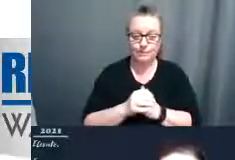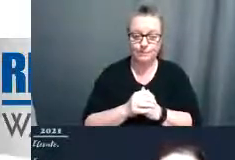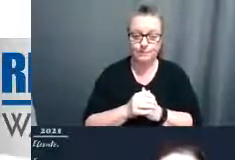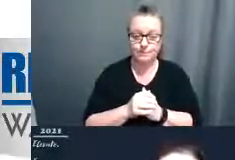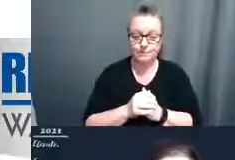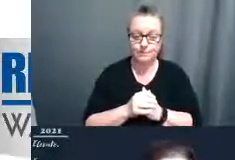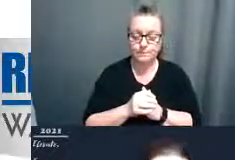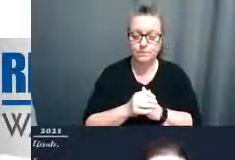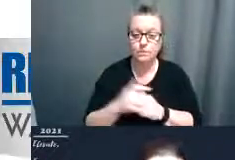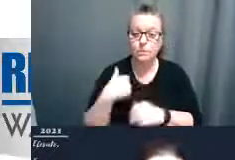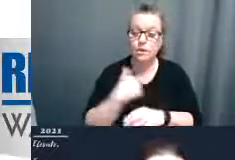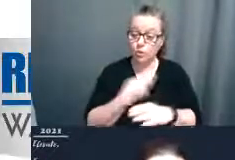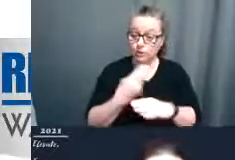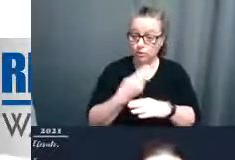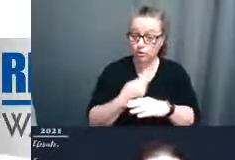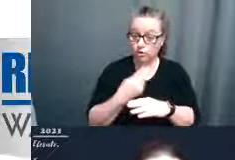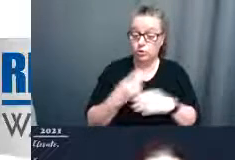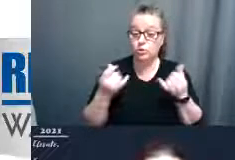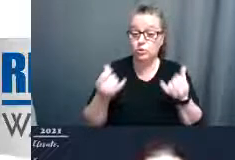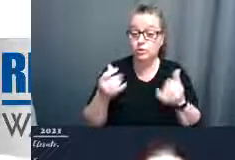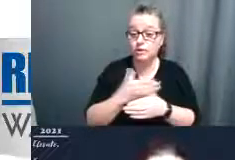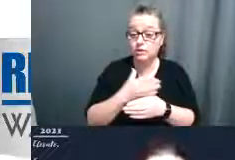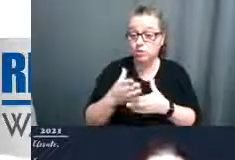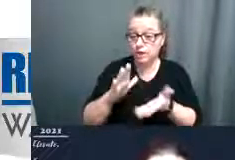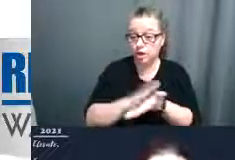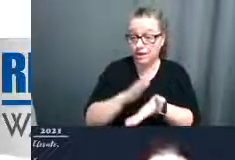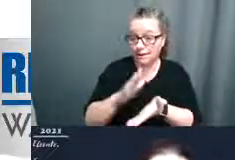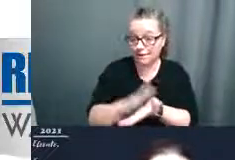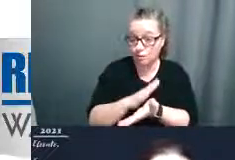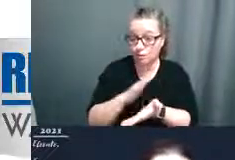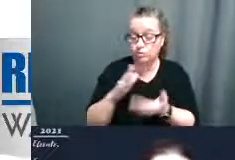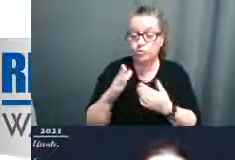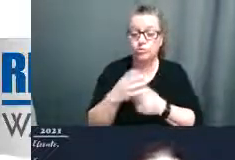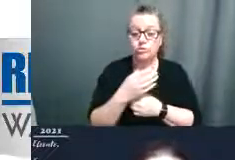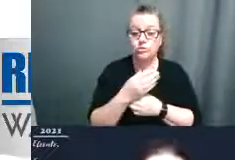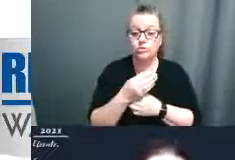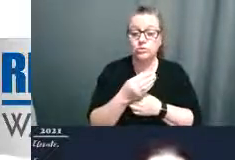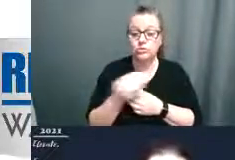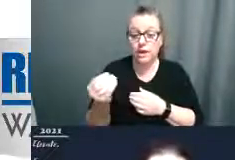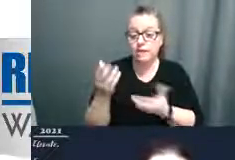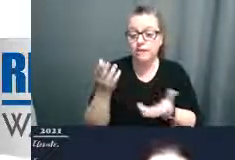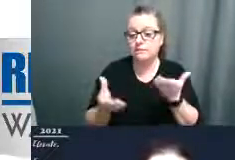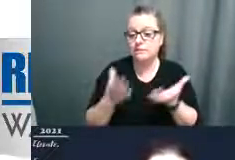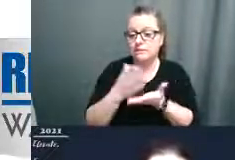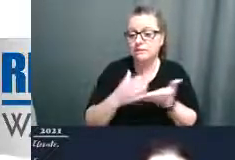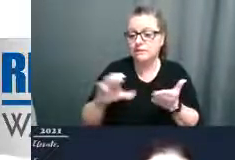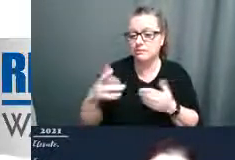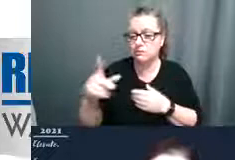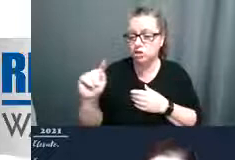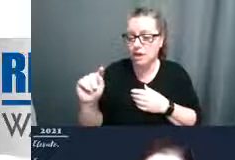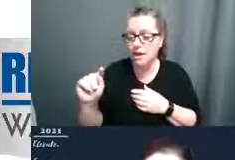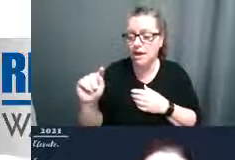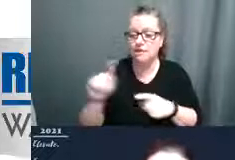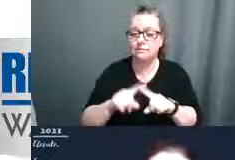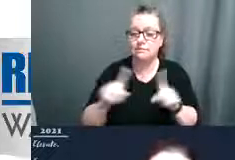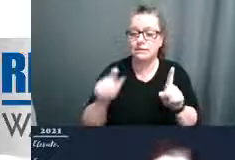We are using it today to share the handout, and there may be some chat, but that's